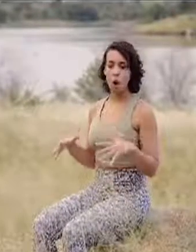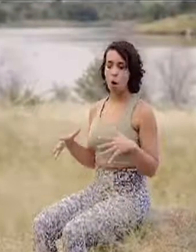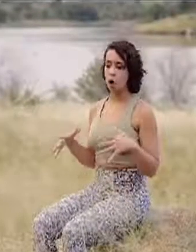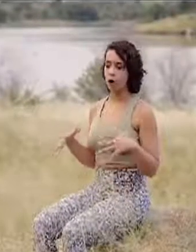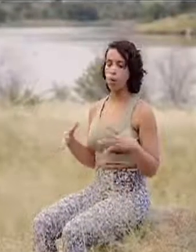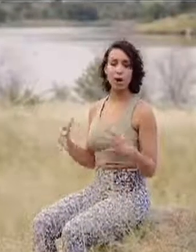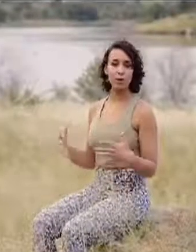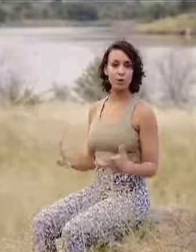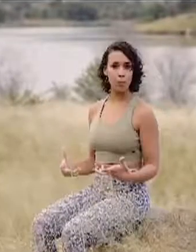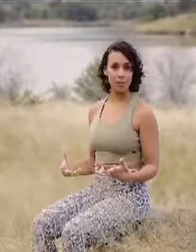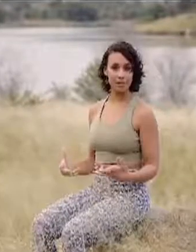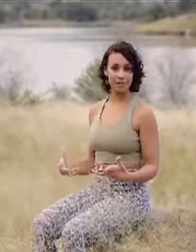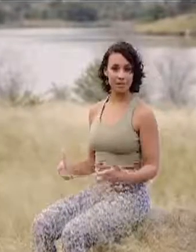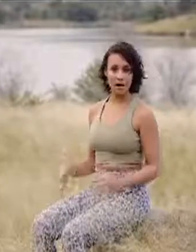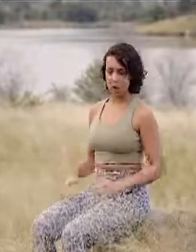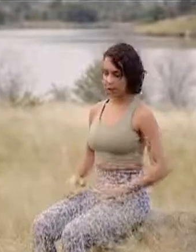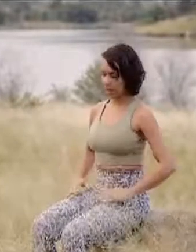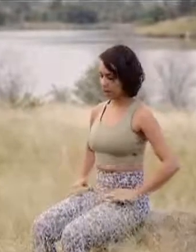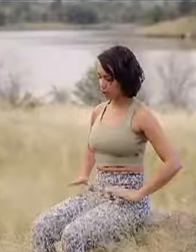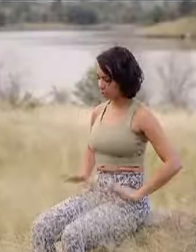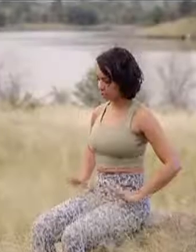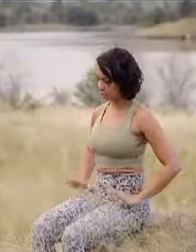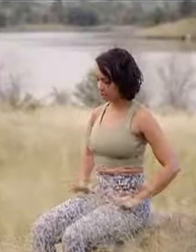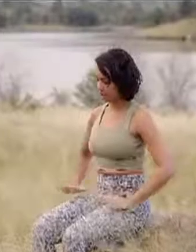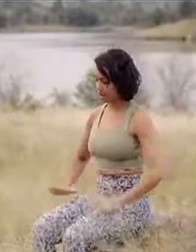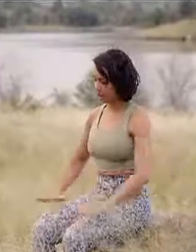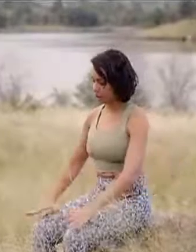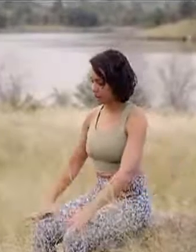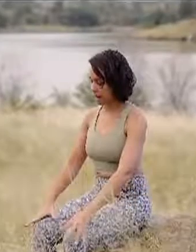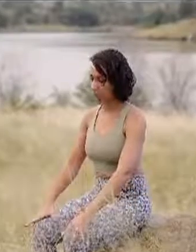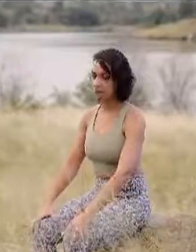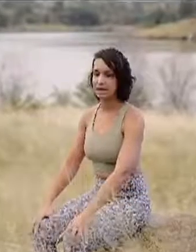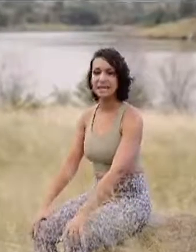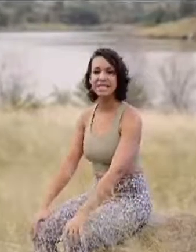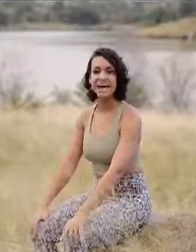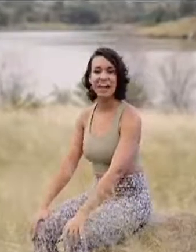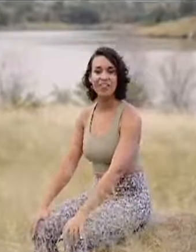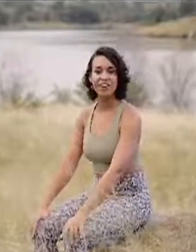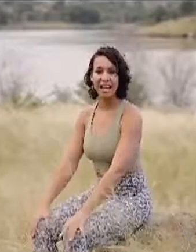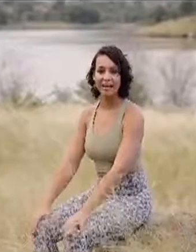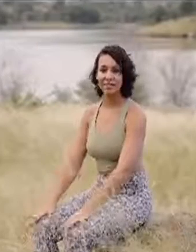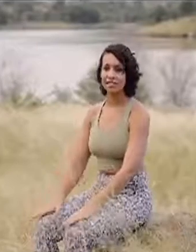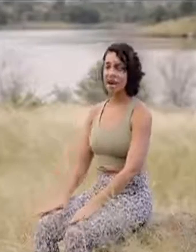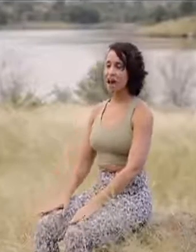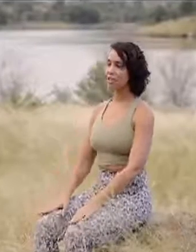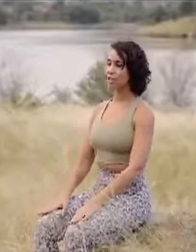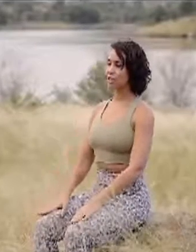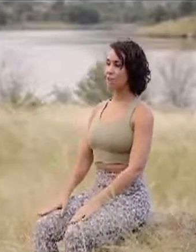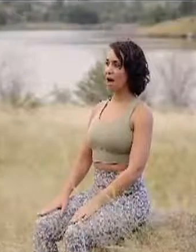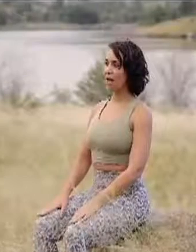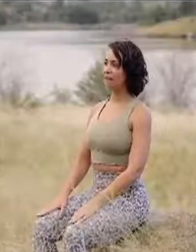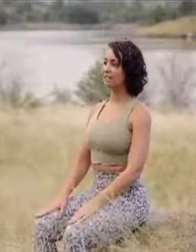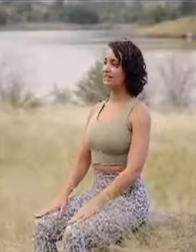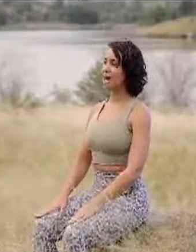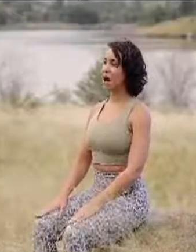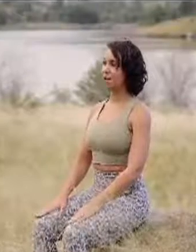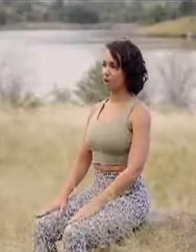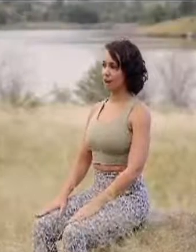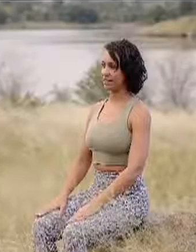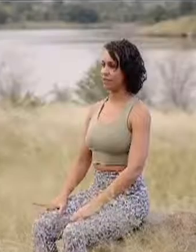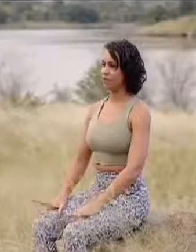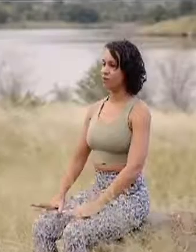chair or one with wheels. Okay, we want to make sure that the hips are aligned with the knees and the ankles and that your spine